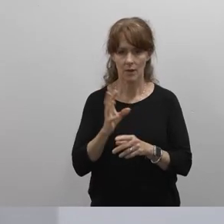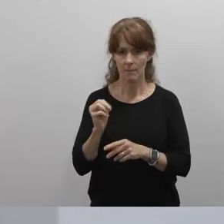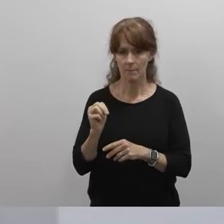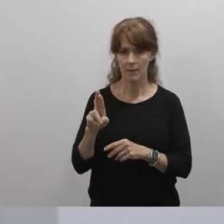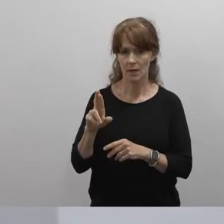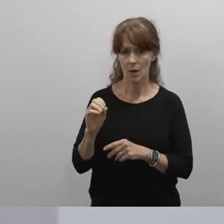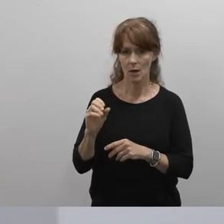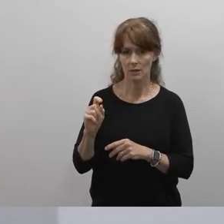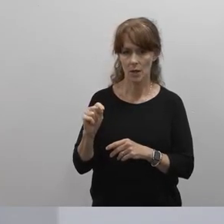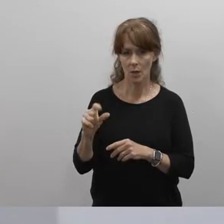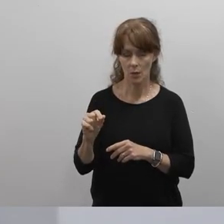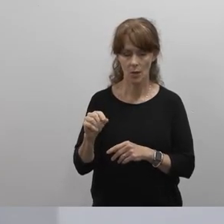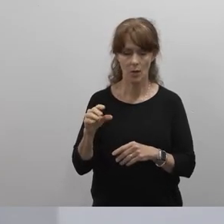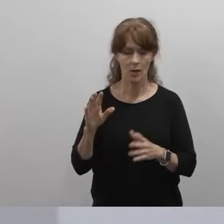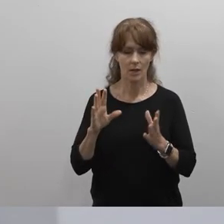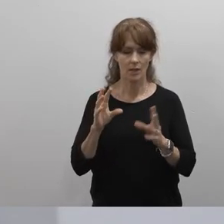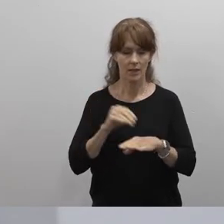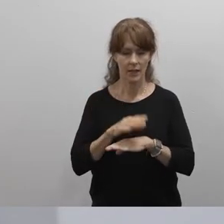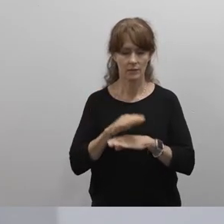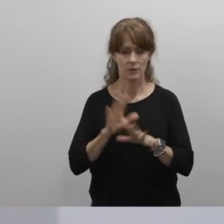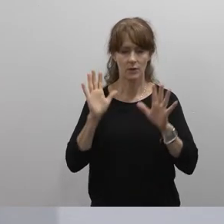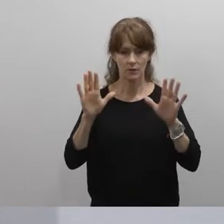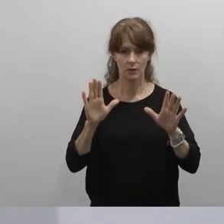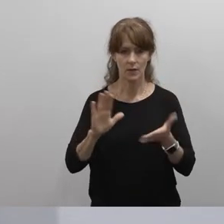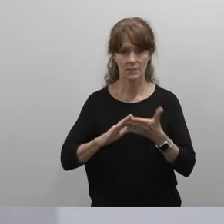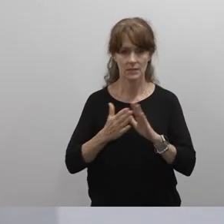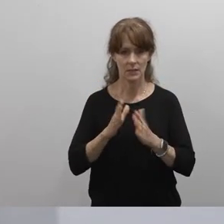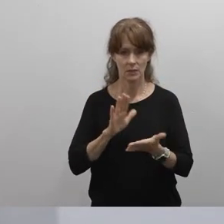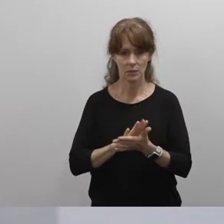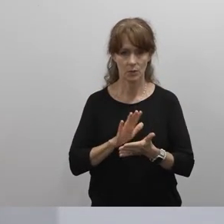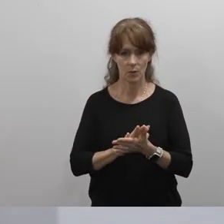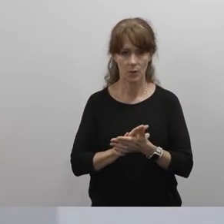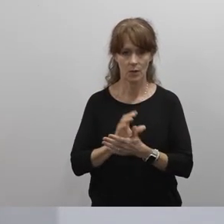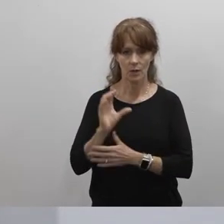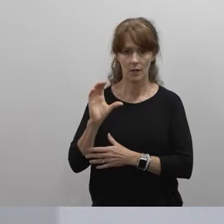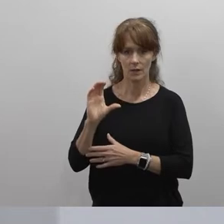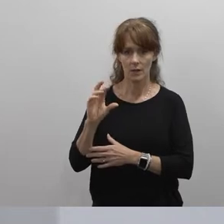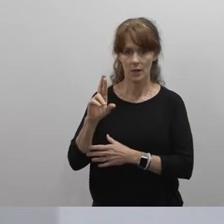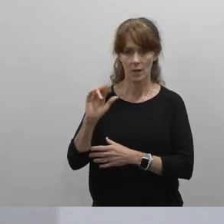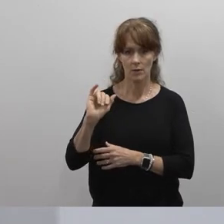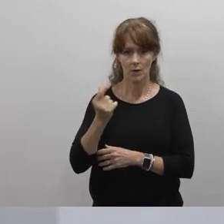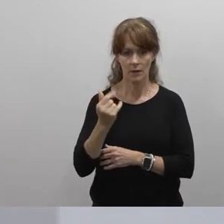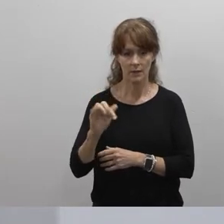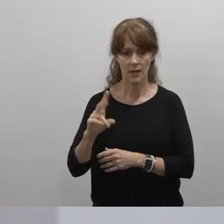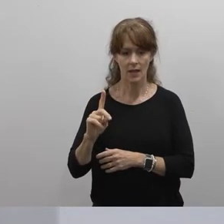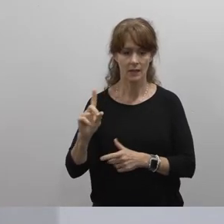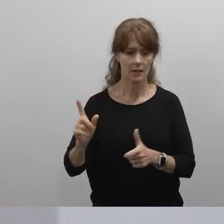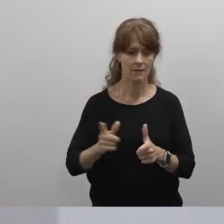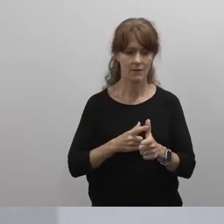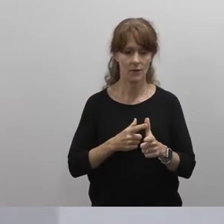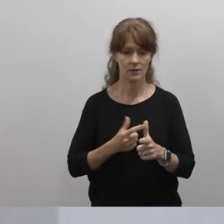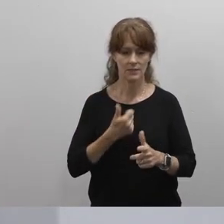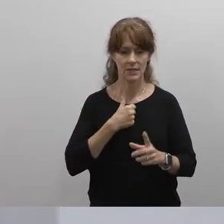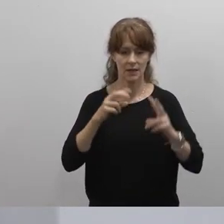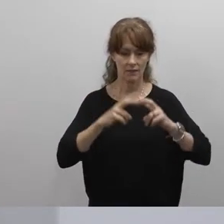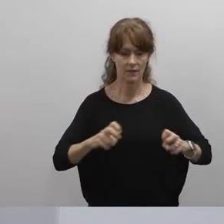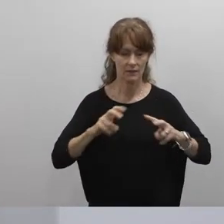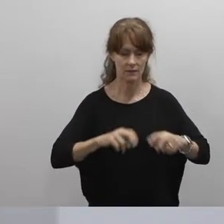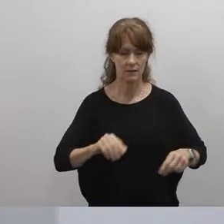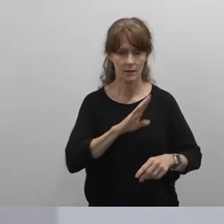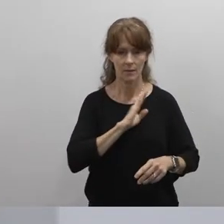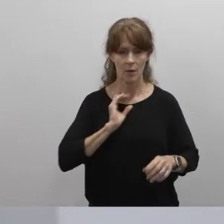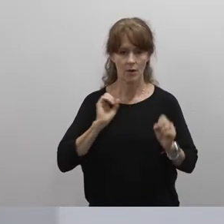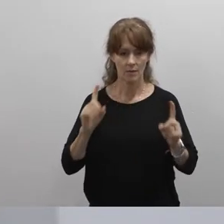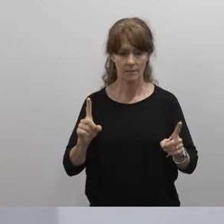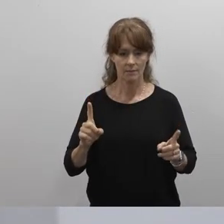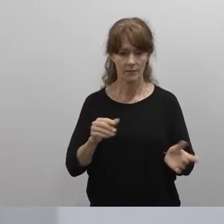is involved with the Council of Great City Schools. Mrs. Craighead was involved in our very first self-assessment of the Board of Education,